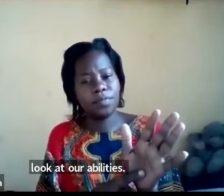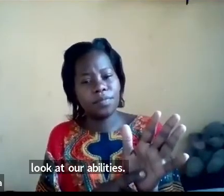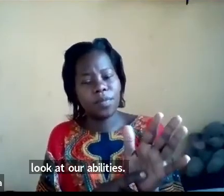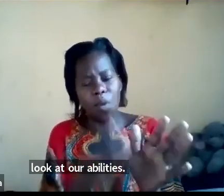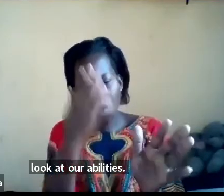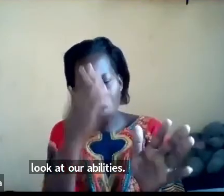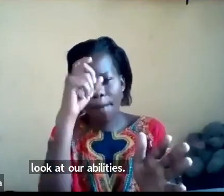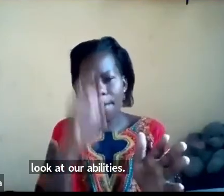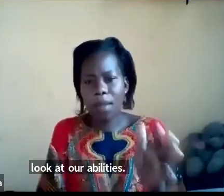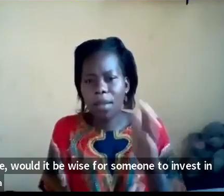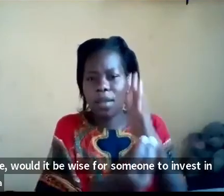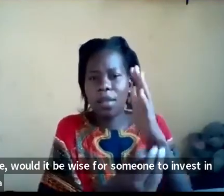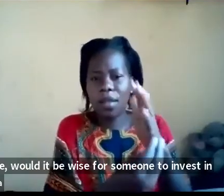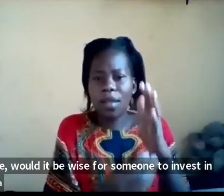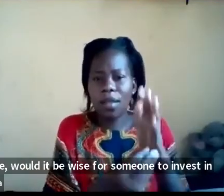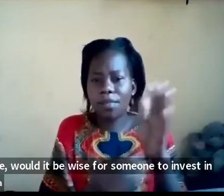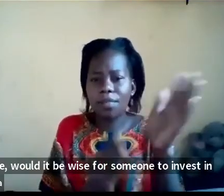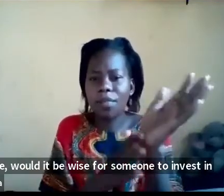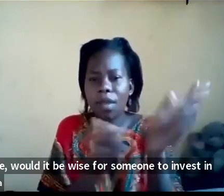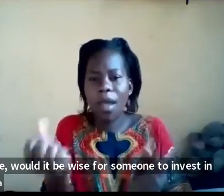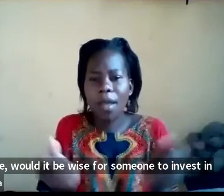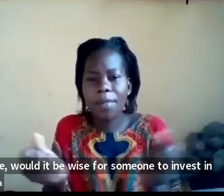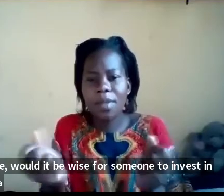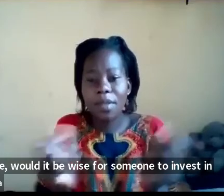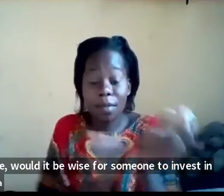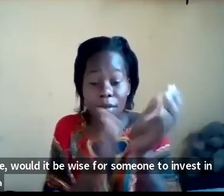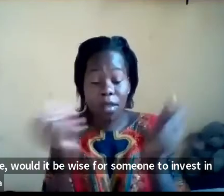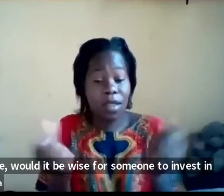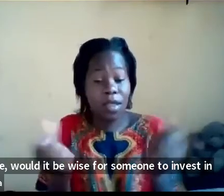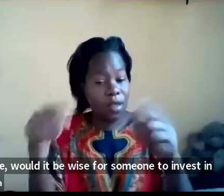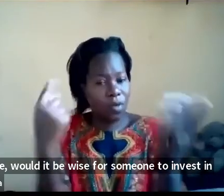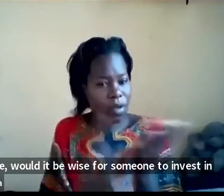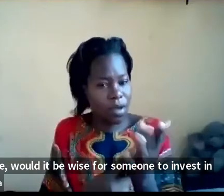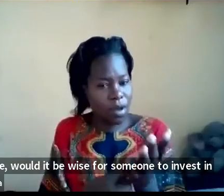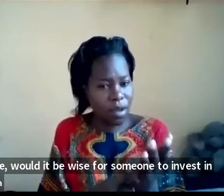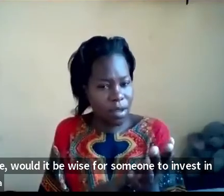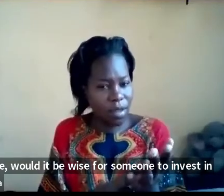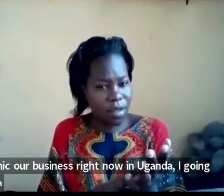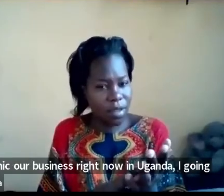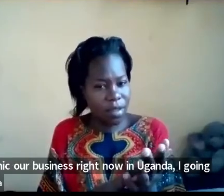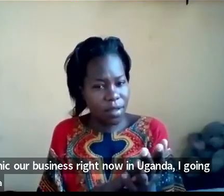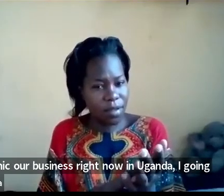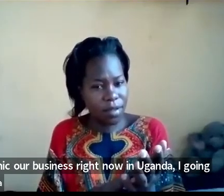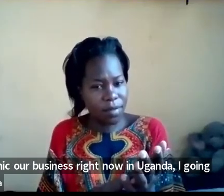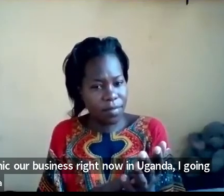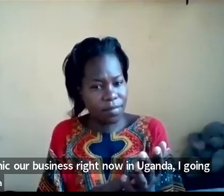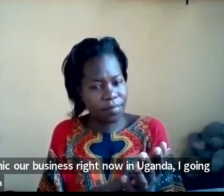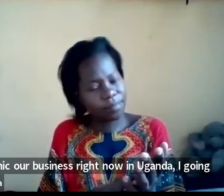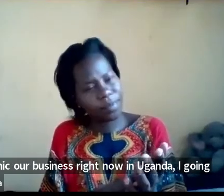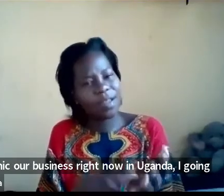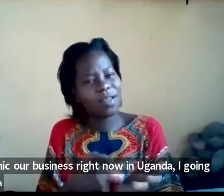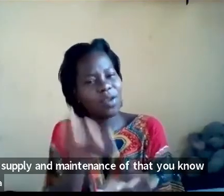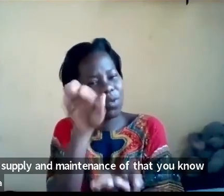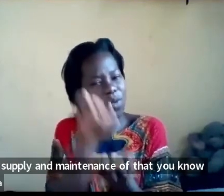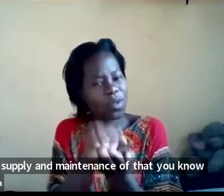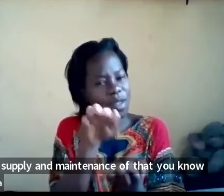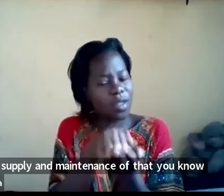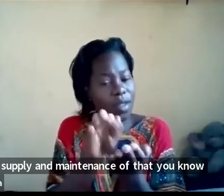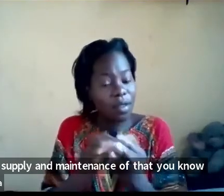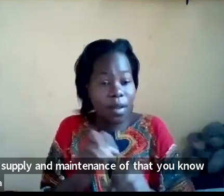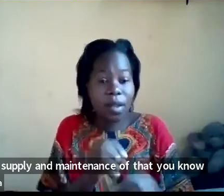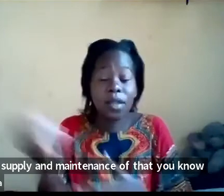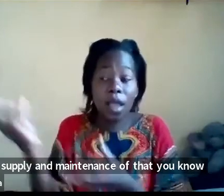an electronic car business right now in Uganda? How are you going to guarantee the supply and maintenance of that? That's why it's important to do